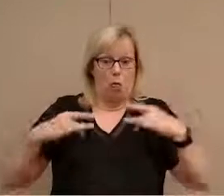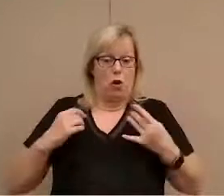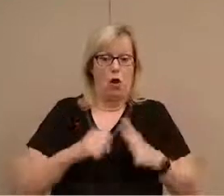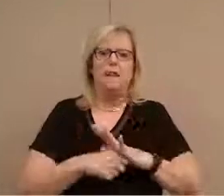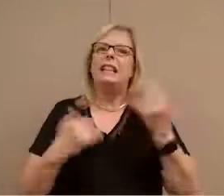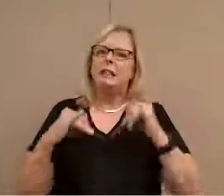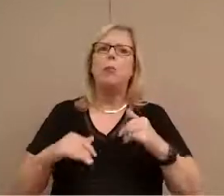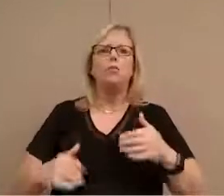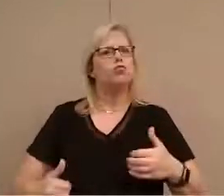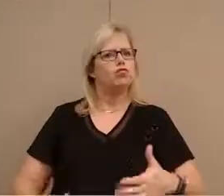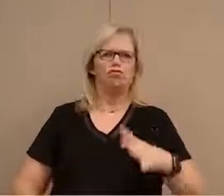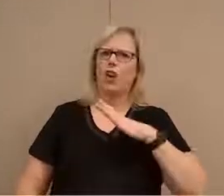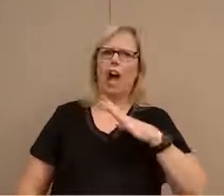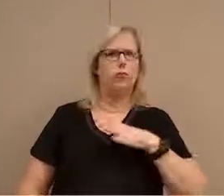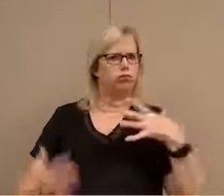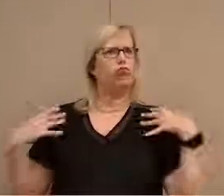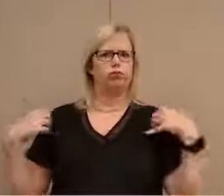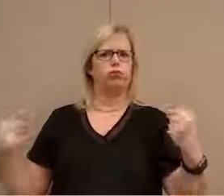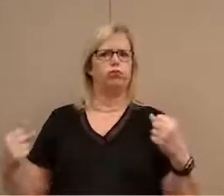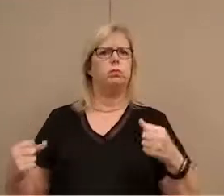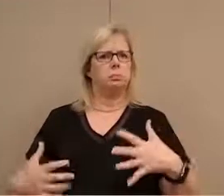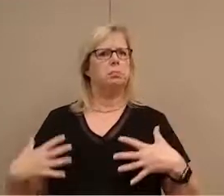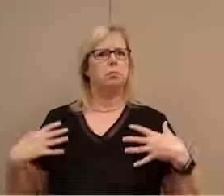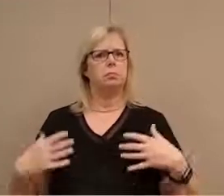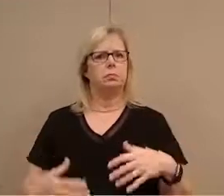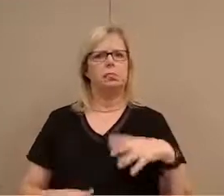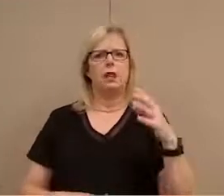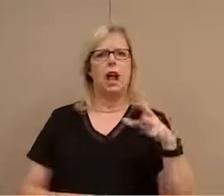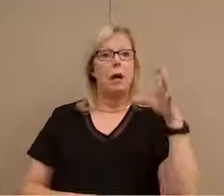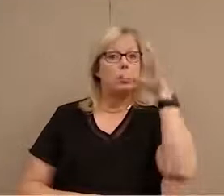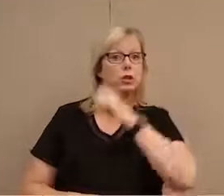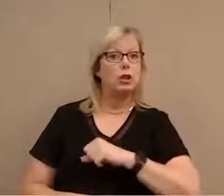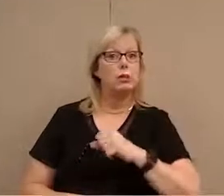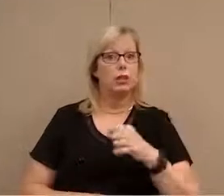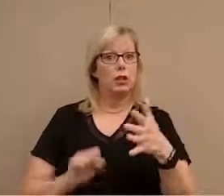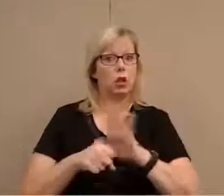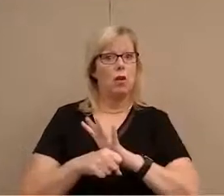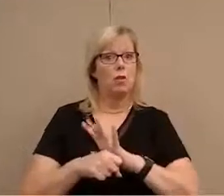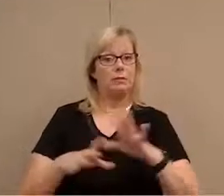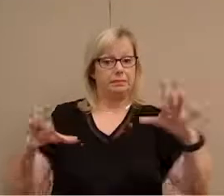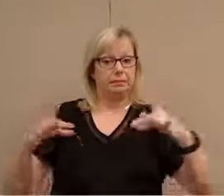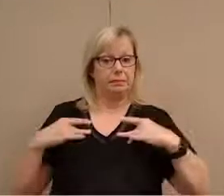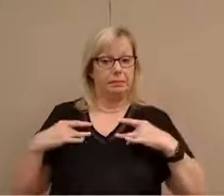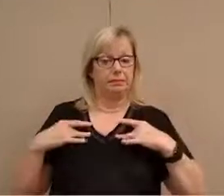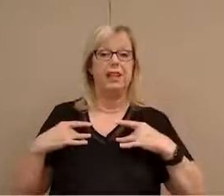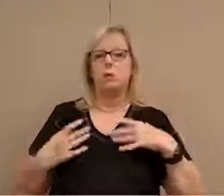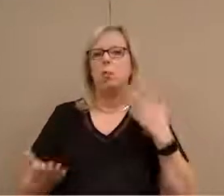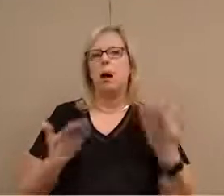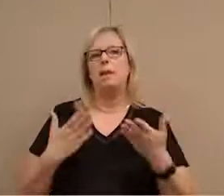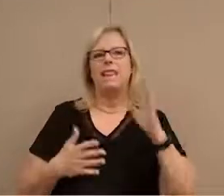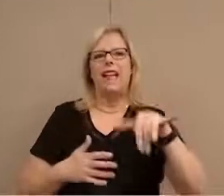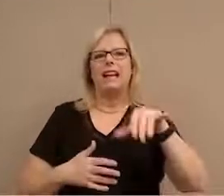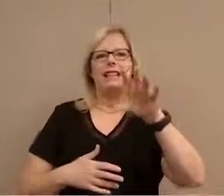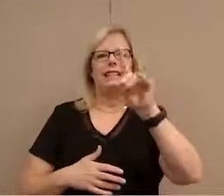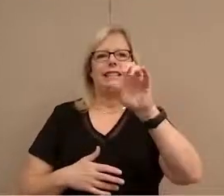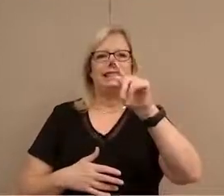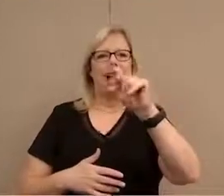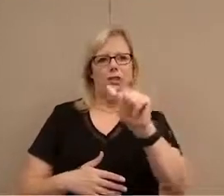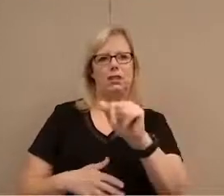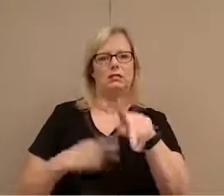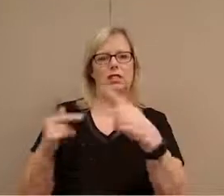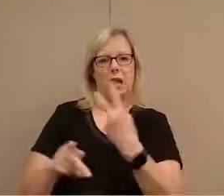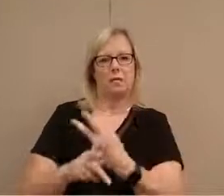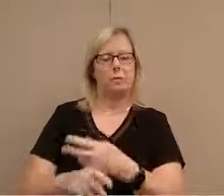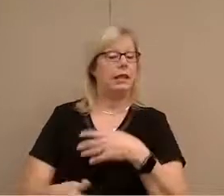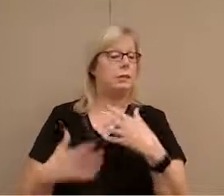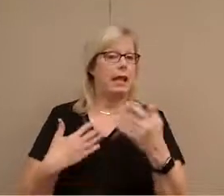had the infection, I would assume that the virus they were infected with the Delta variant. So even if you